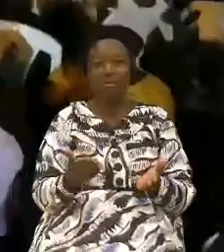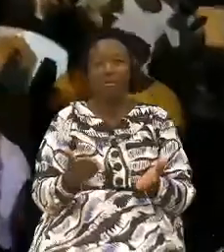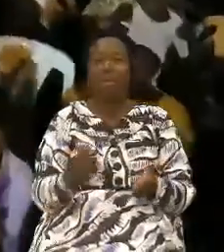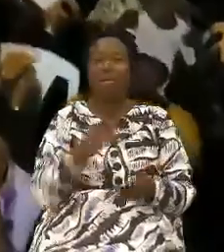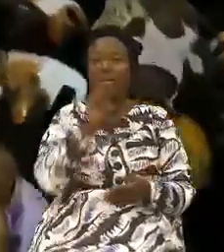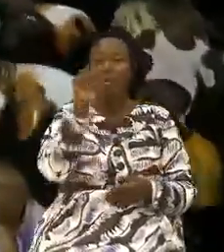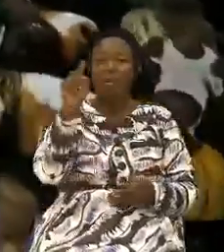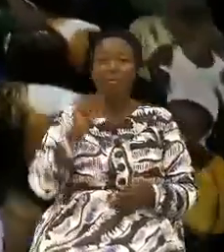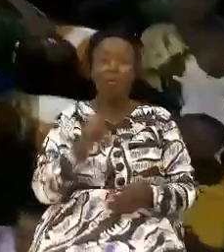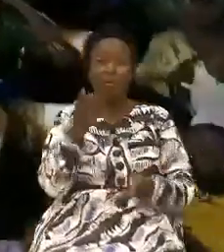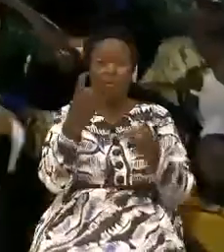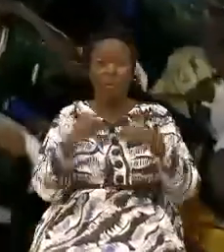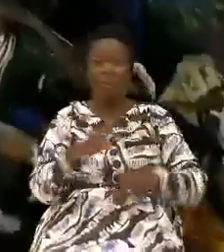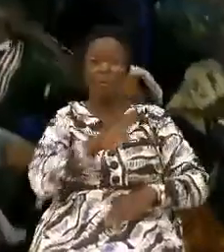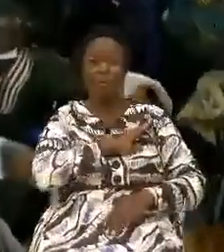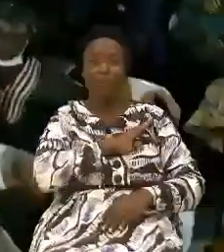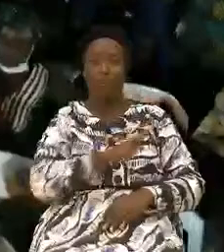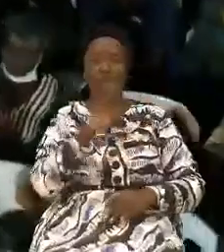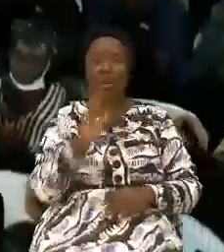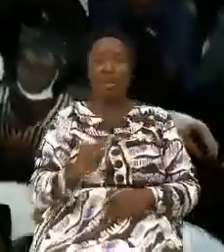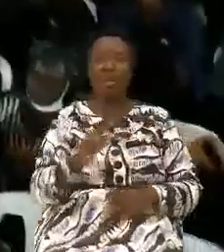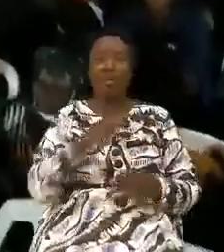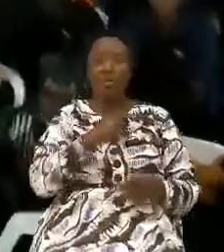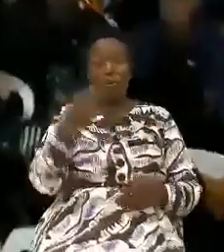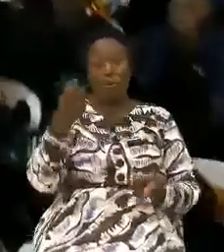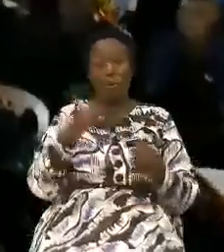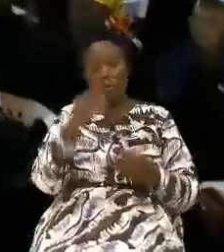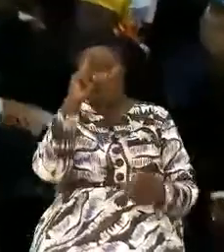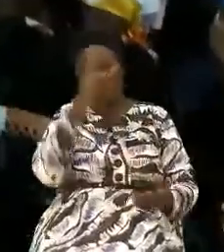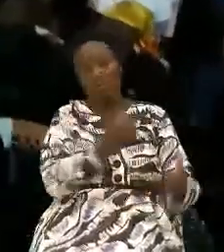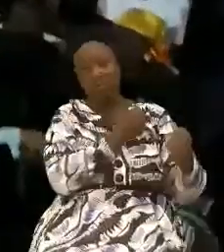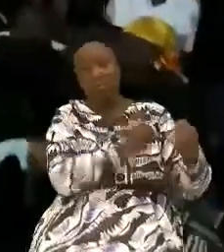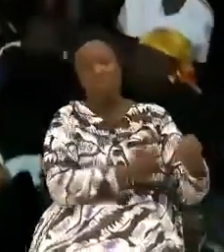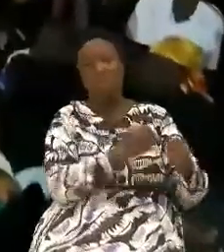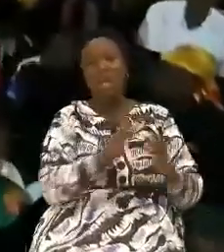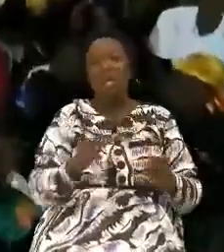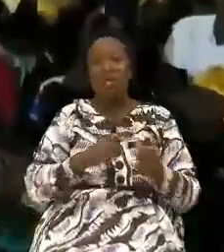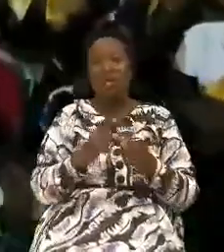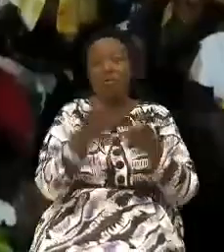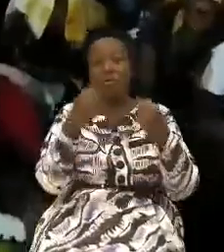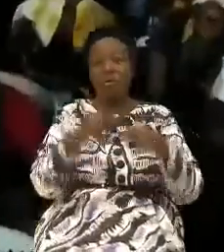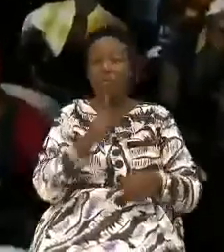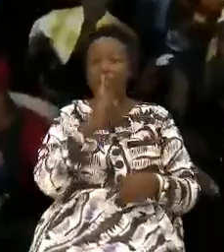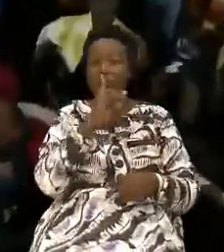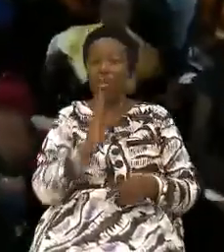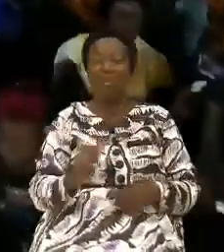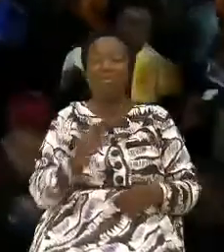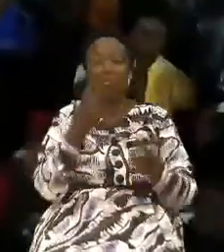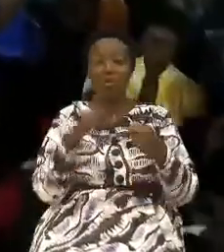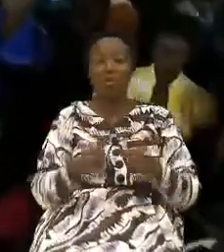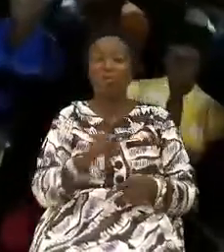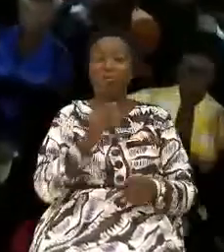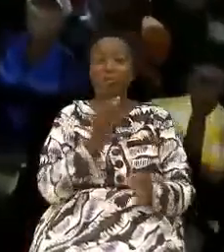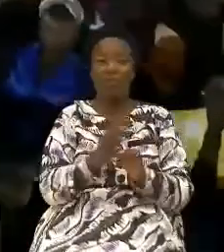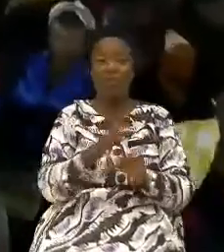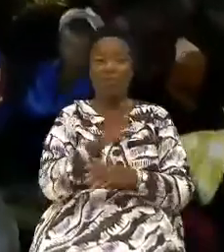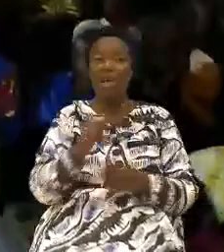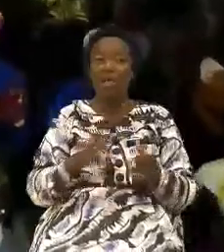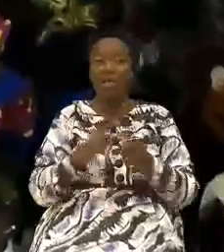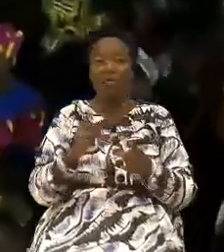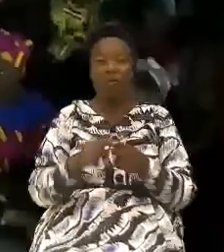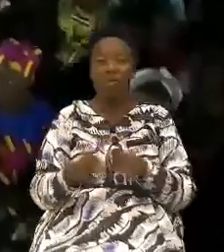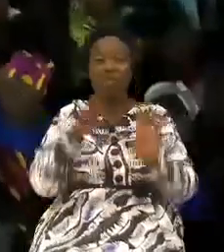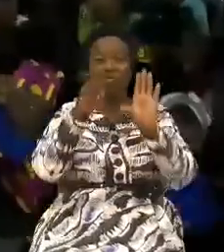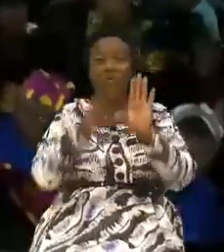boldly, you come assuredly, and you come sincerely to the throne of grace as you're